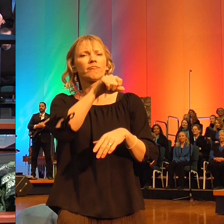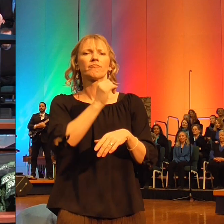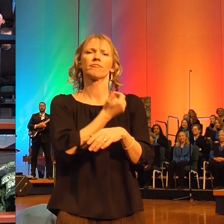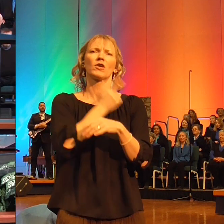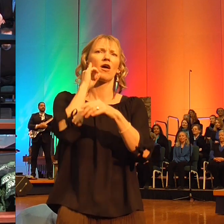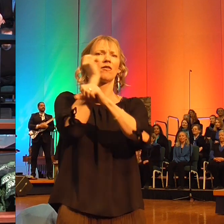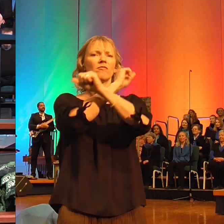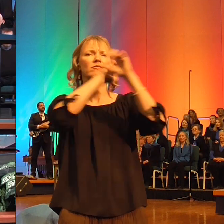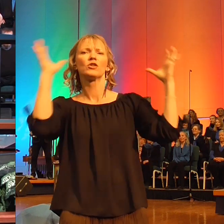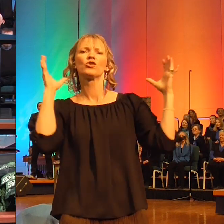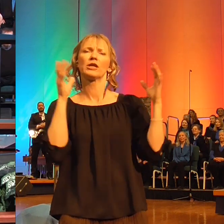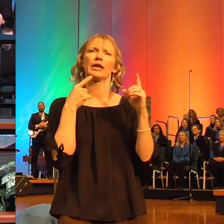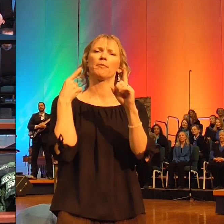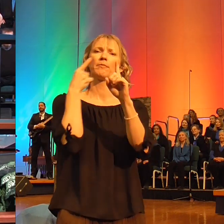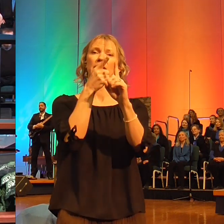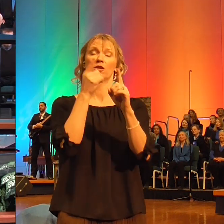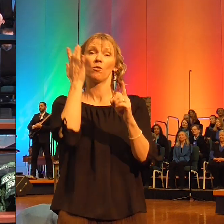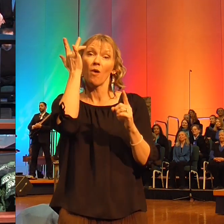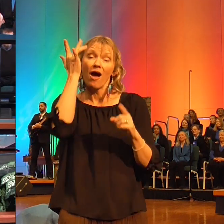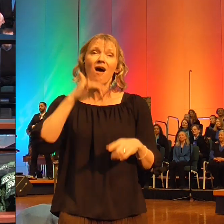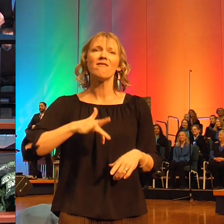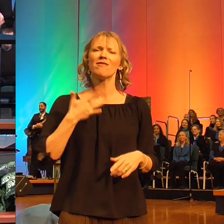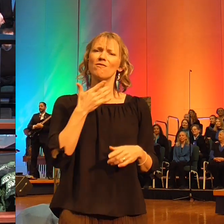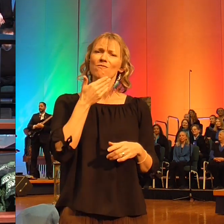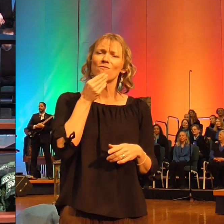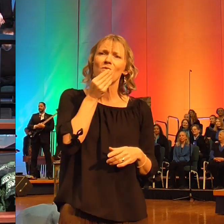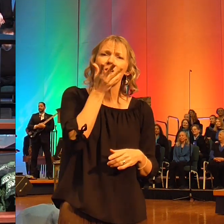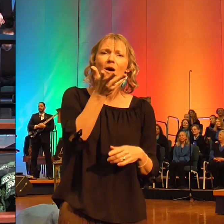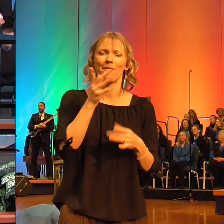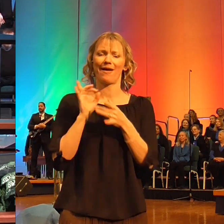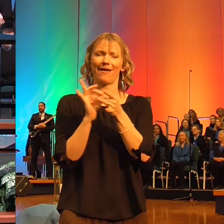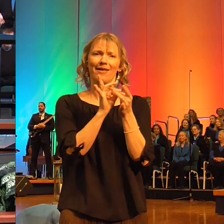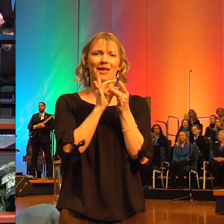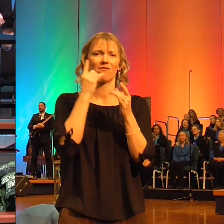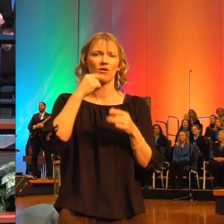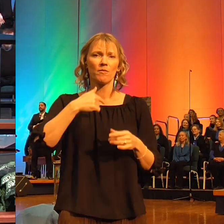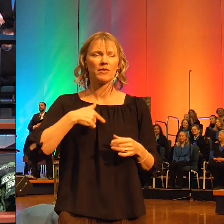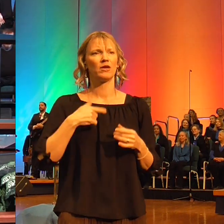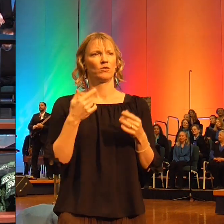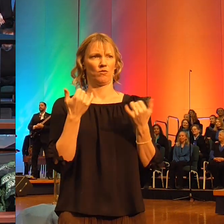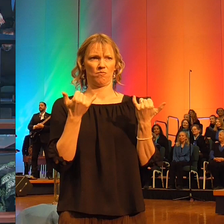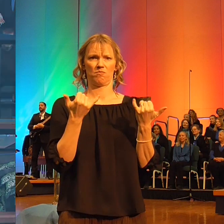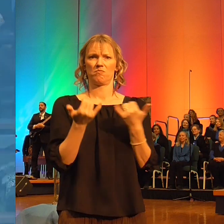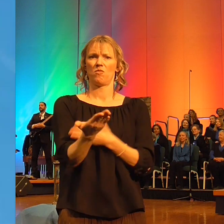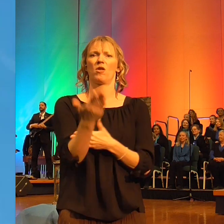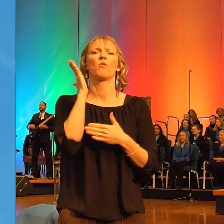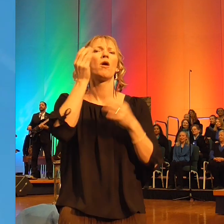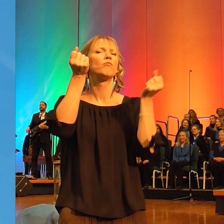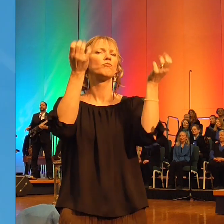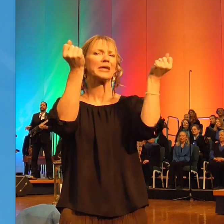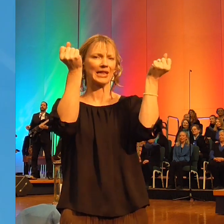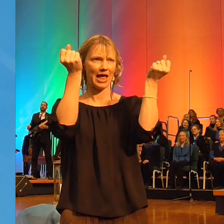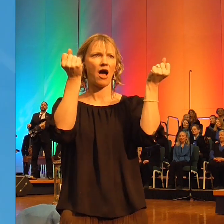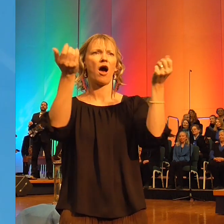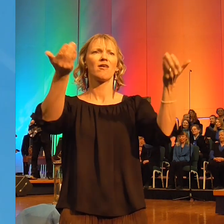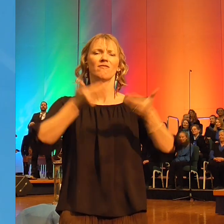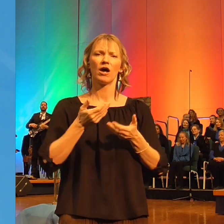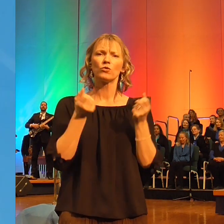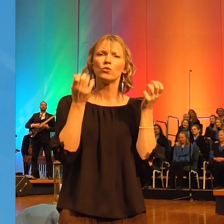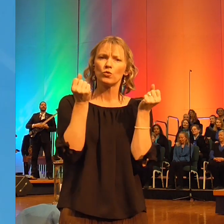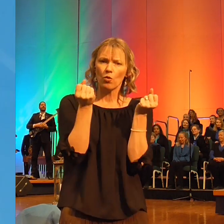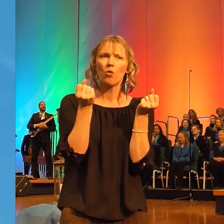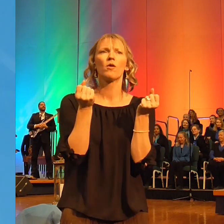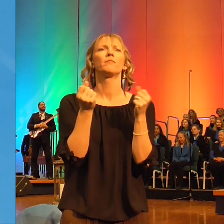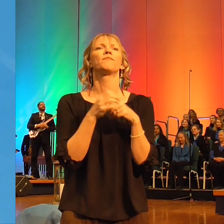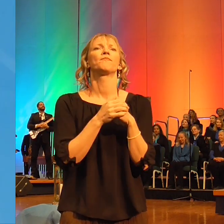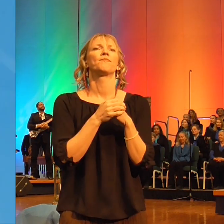because they feel very warm and connecting to me. So we're going to speak aloud. We invite you to join us in reciting our